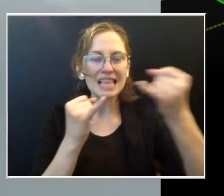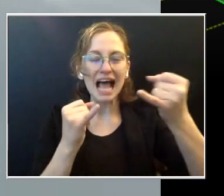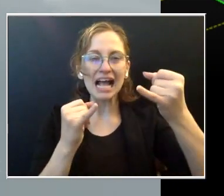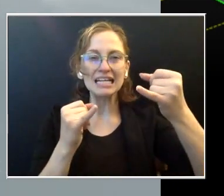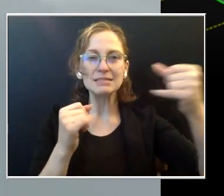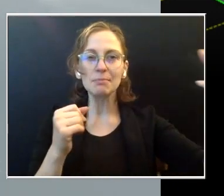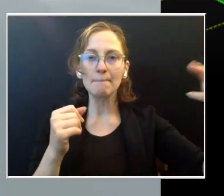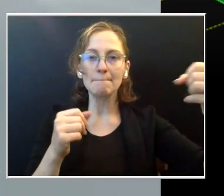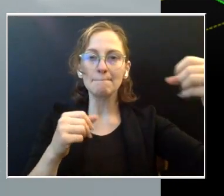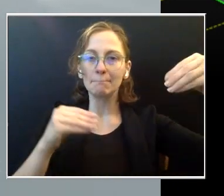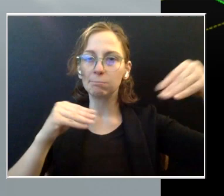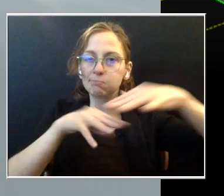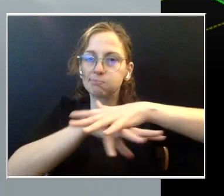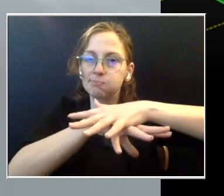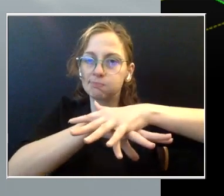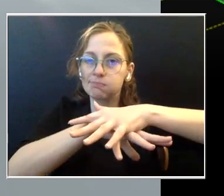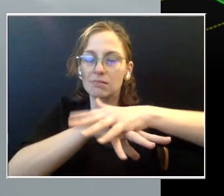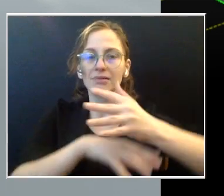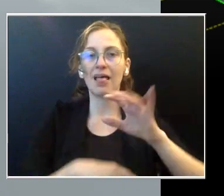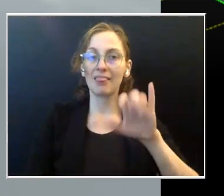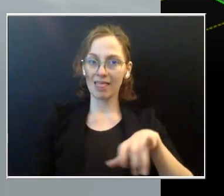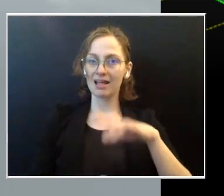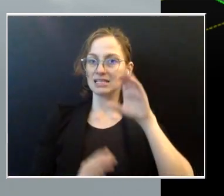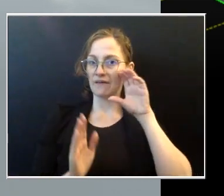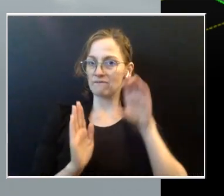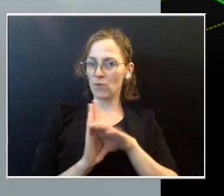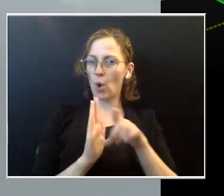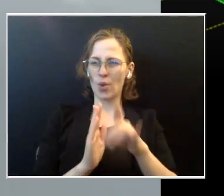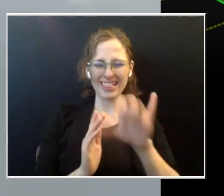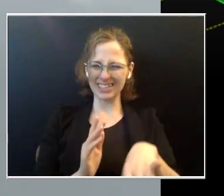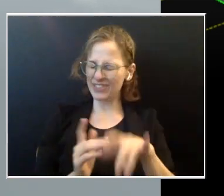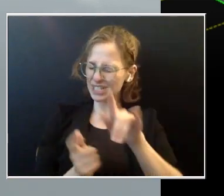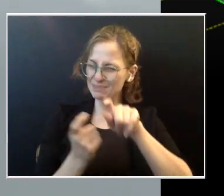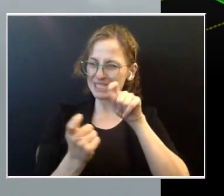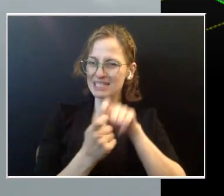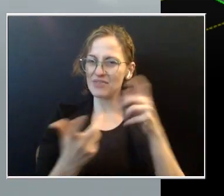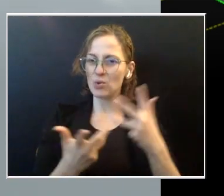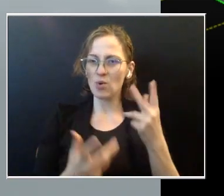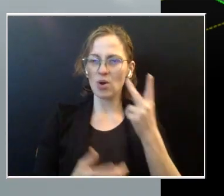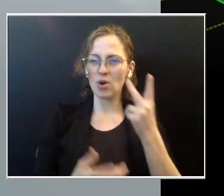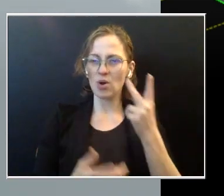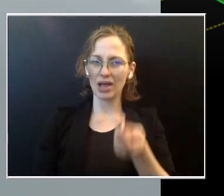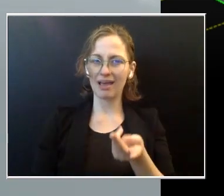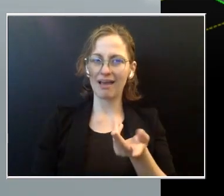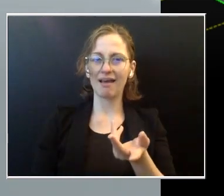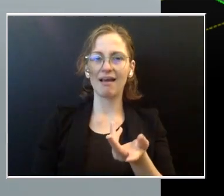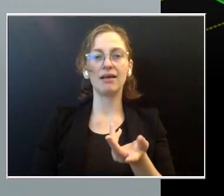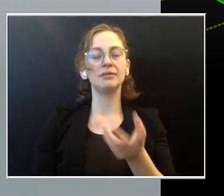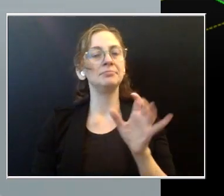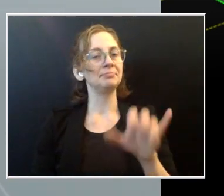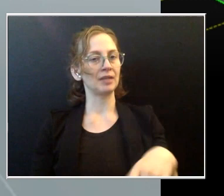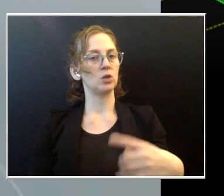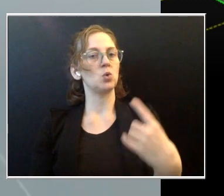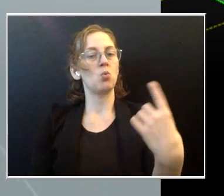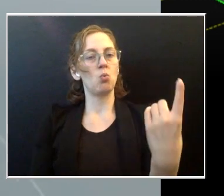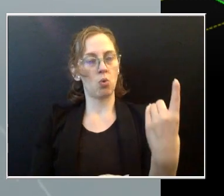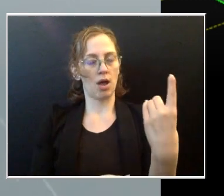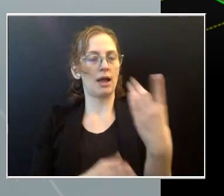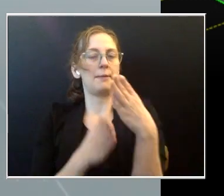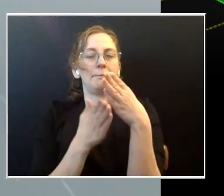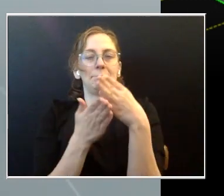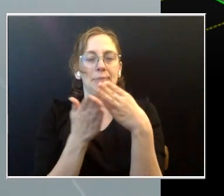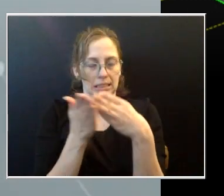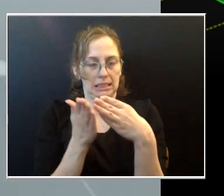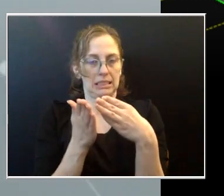is very specific. Explain what we're looking at. So this is just one representative slice of Claudia's treatment plan, and again, she'd